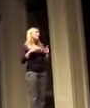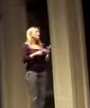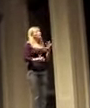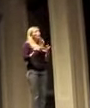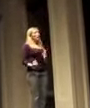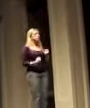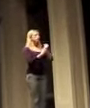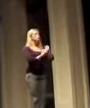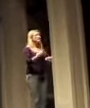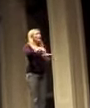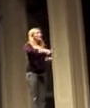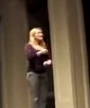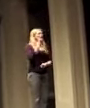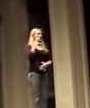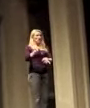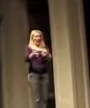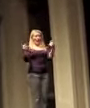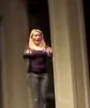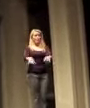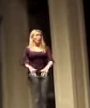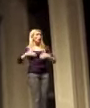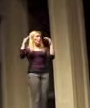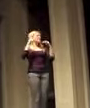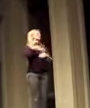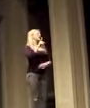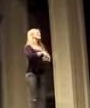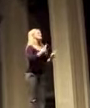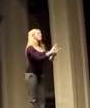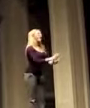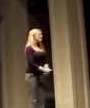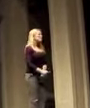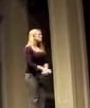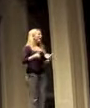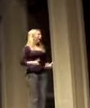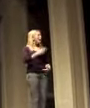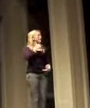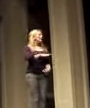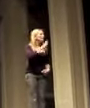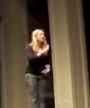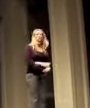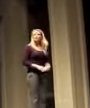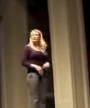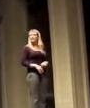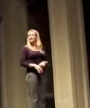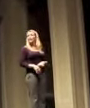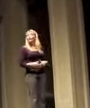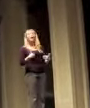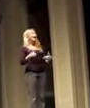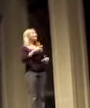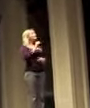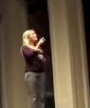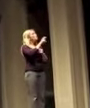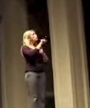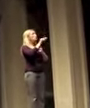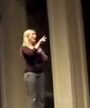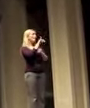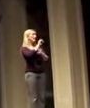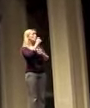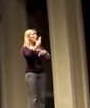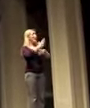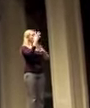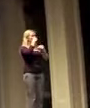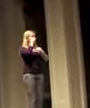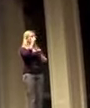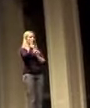stand up for himself when shit goes down. And yeah, sounds about right. I'm a little bitch poet. They used to say to me, "Travis, one day you meet a beautiful girl at a